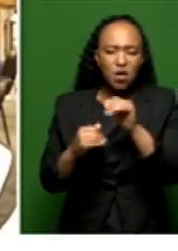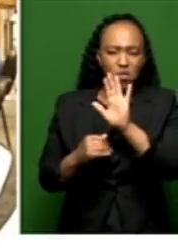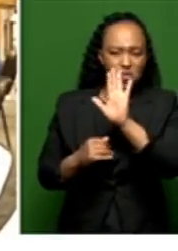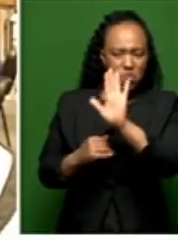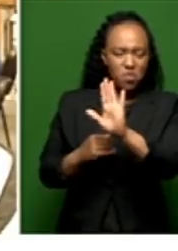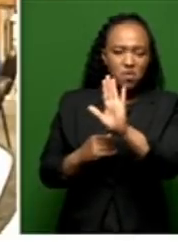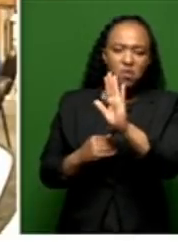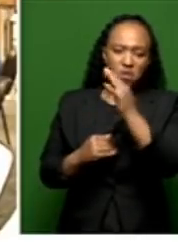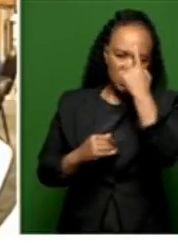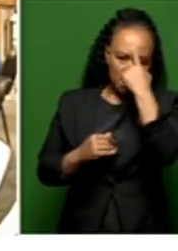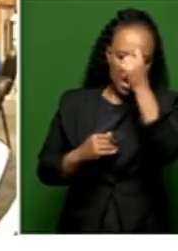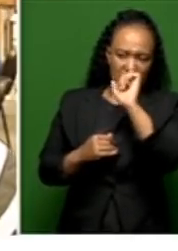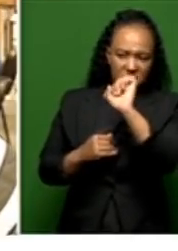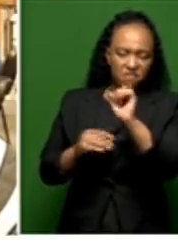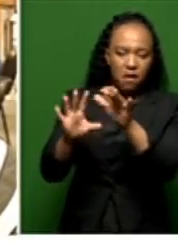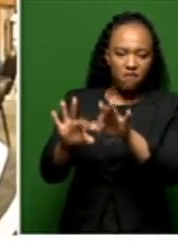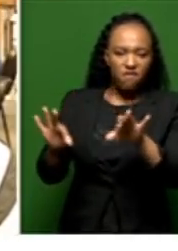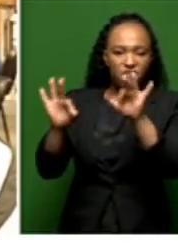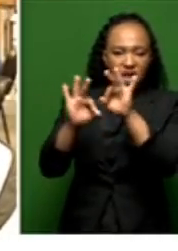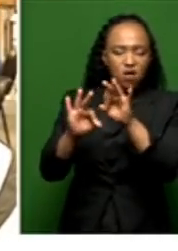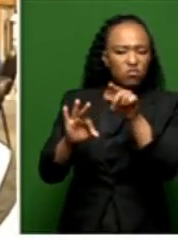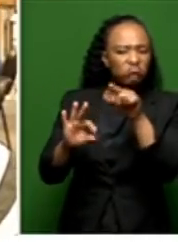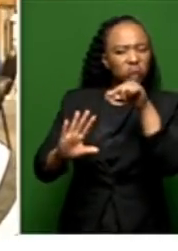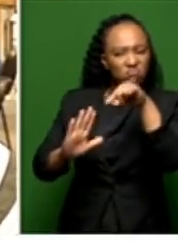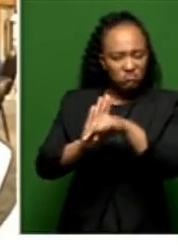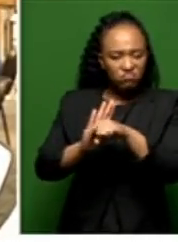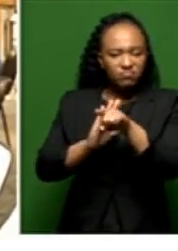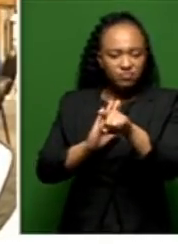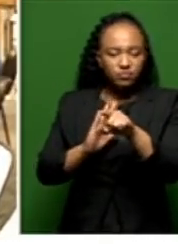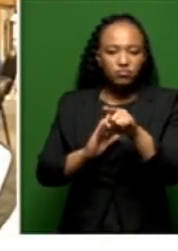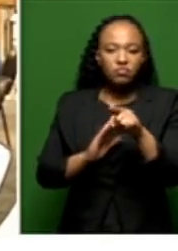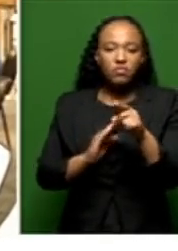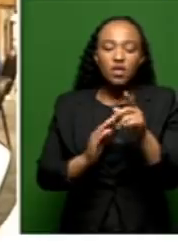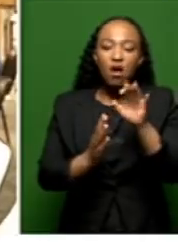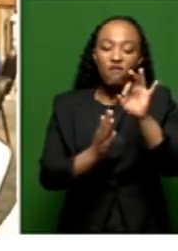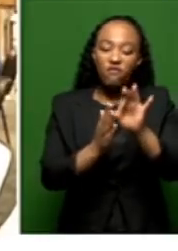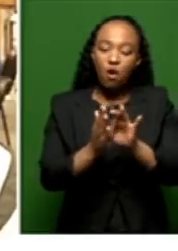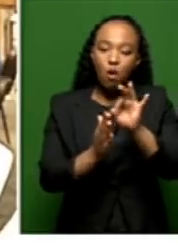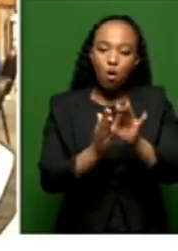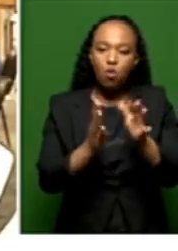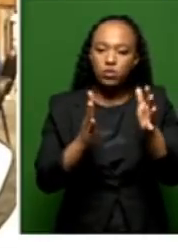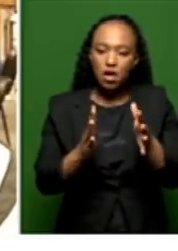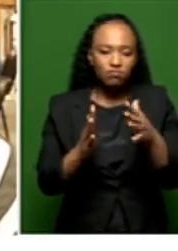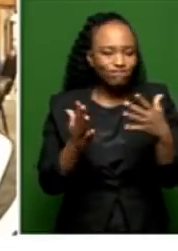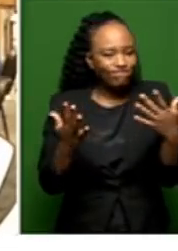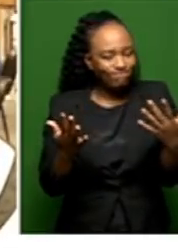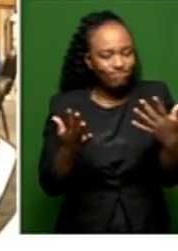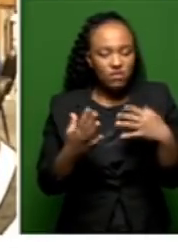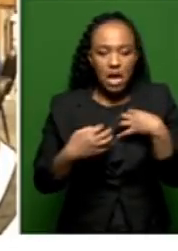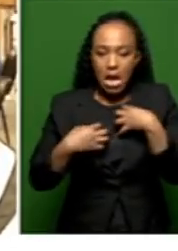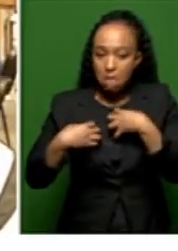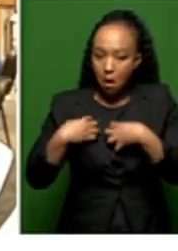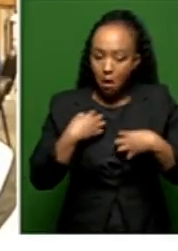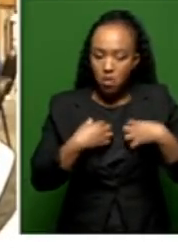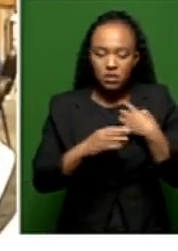also from a values perspective. And unfortunately, they took the voters with them and hammered and emotionally